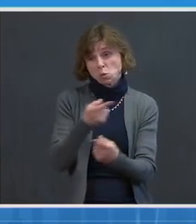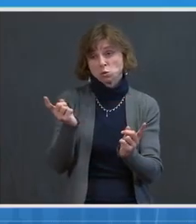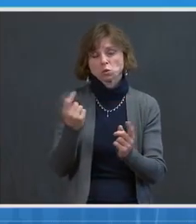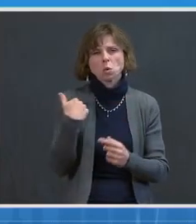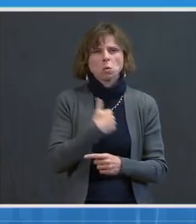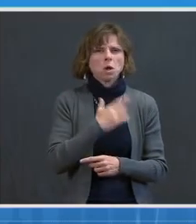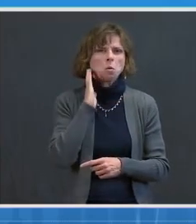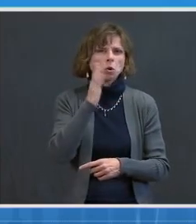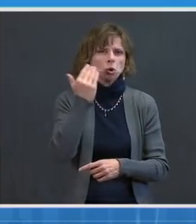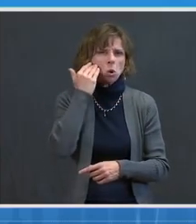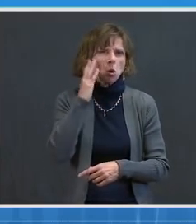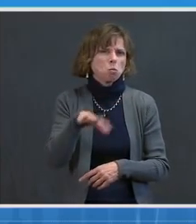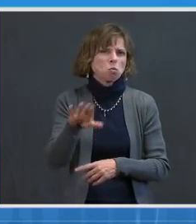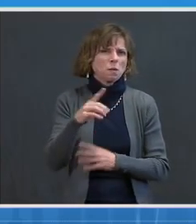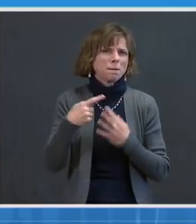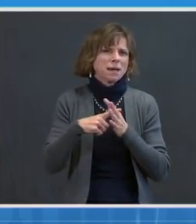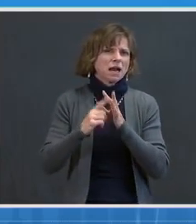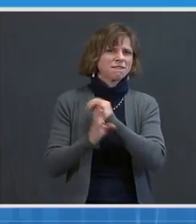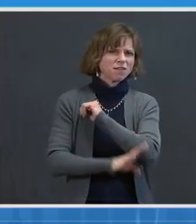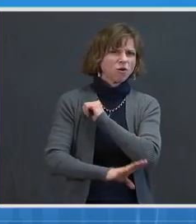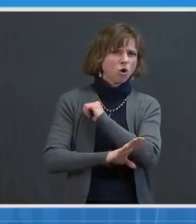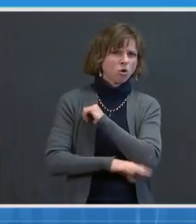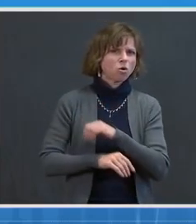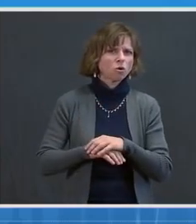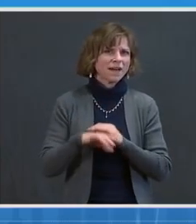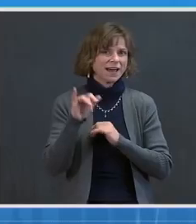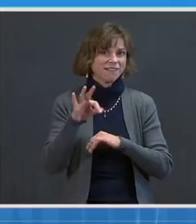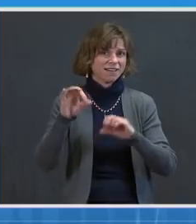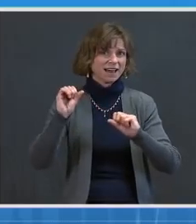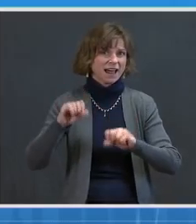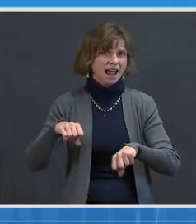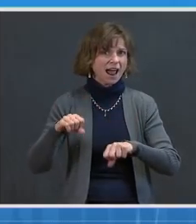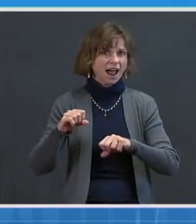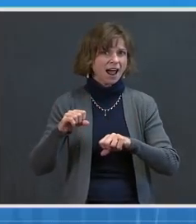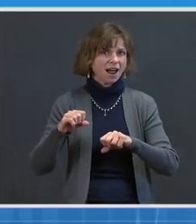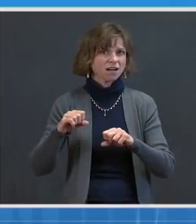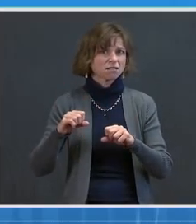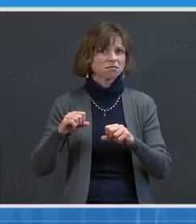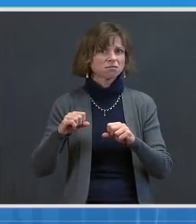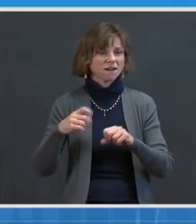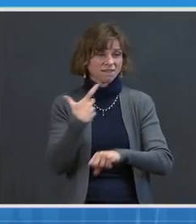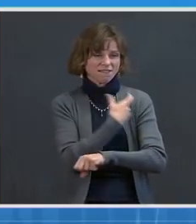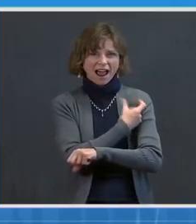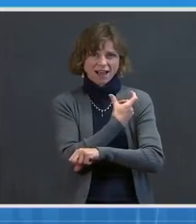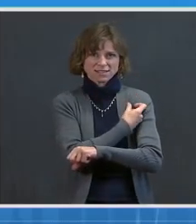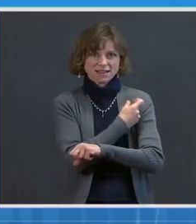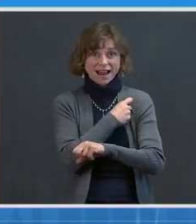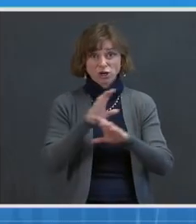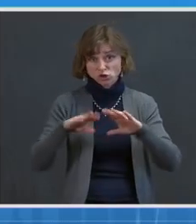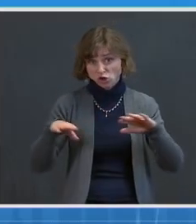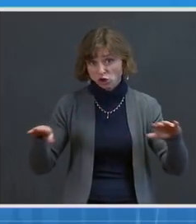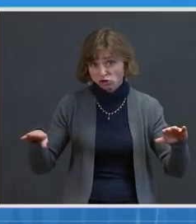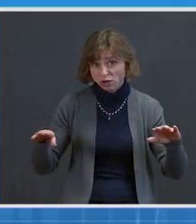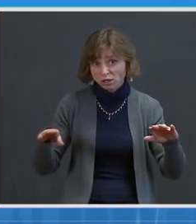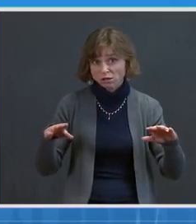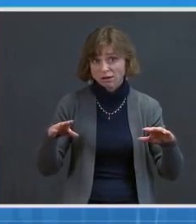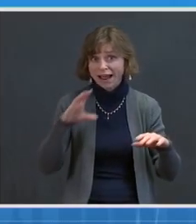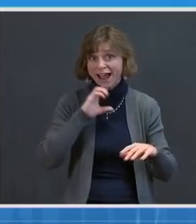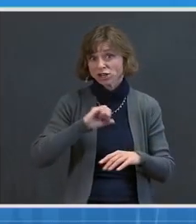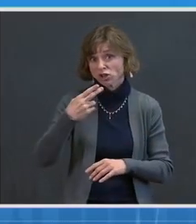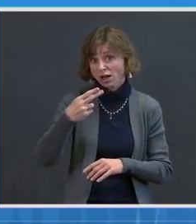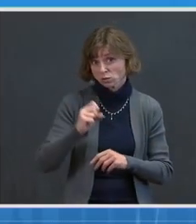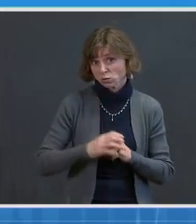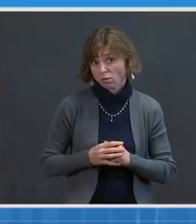likely by the beginning of the fall whether or not we can, and I believe we will be able to vaccinate children of high school